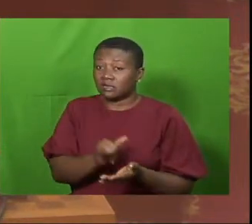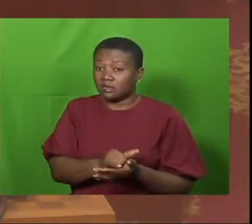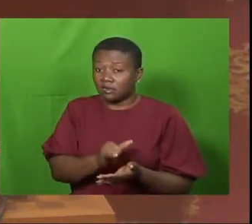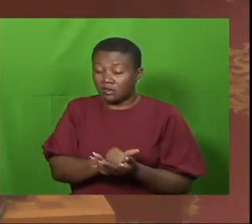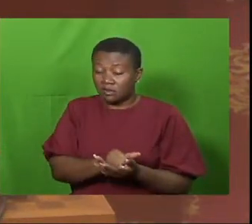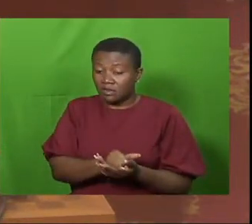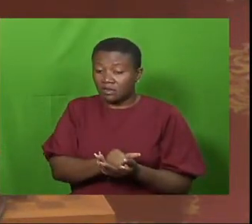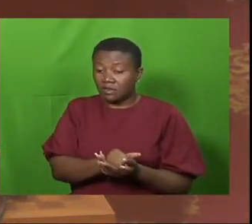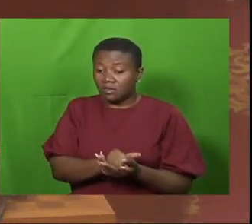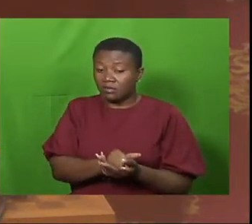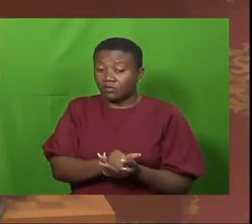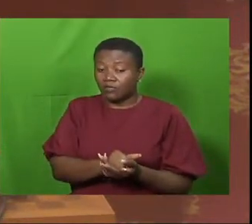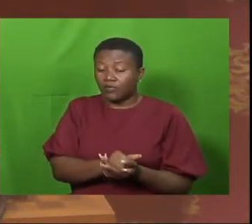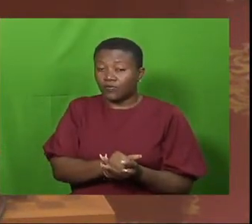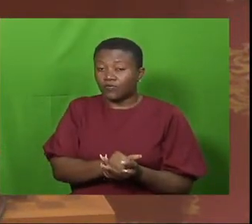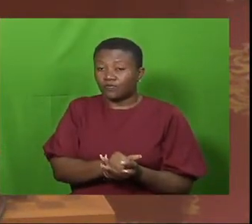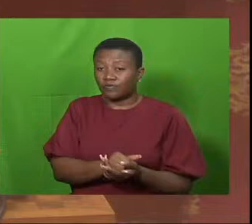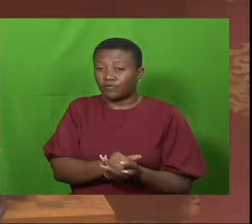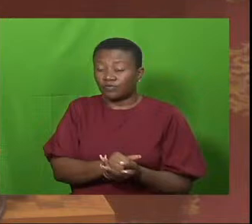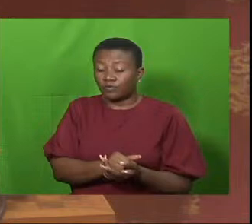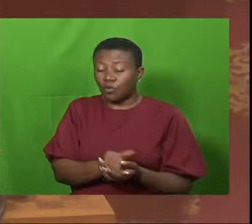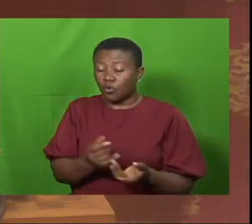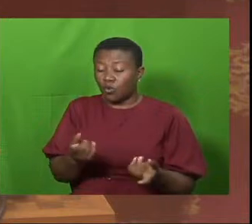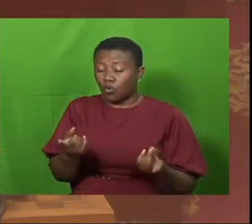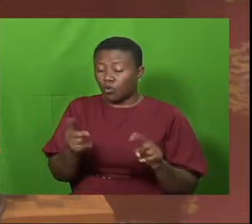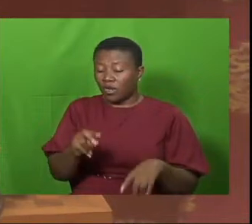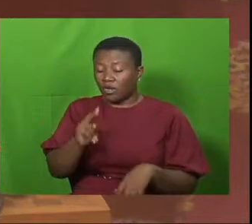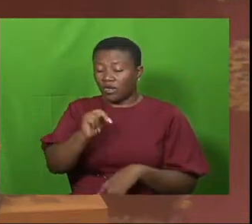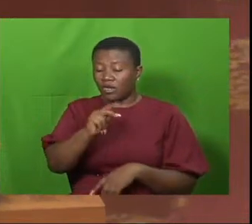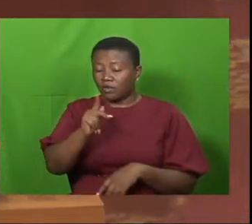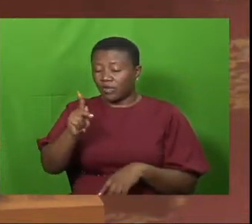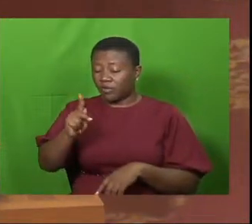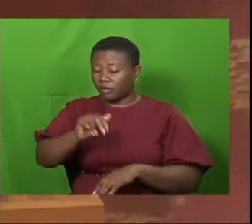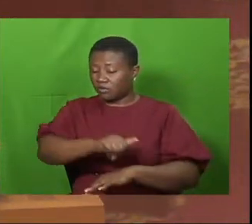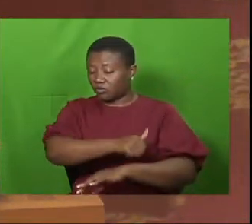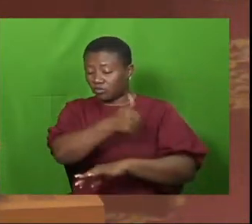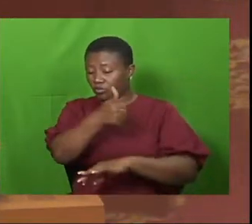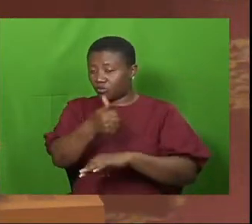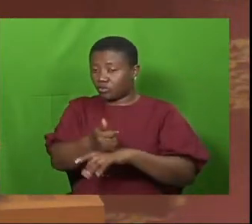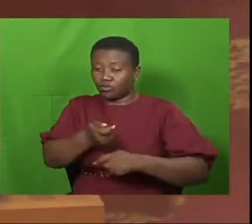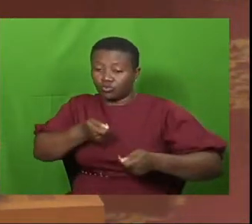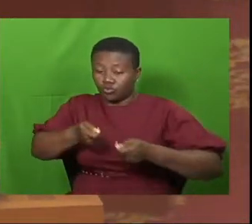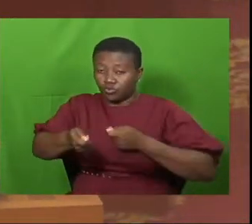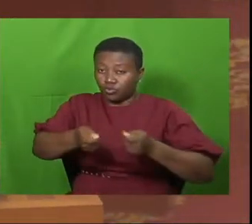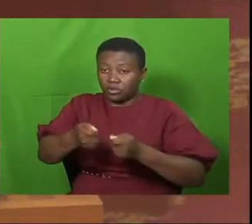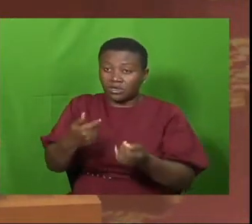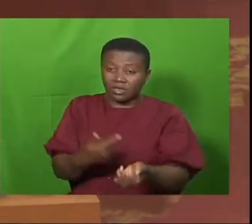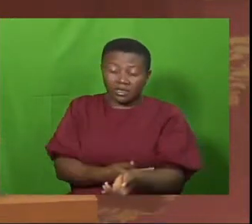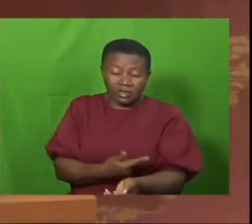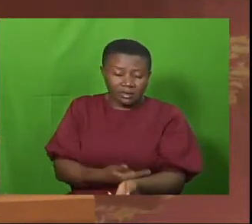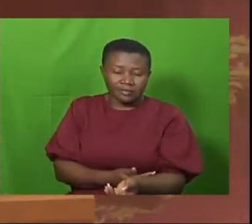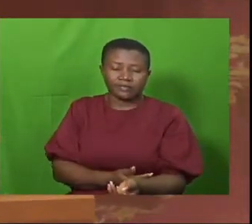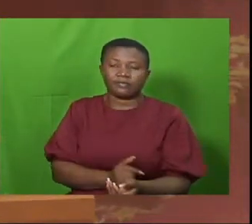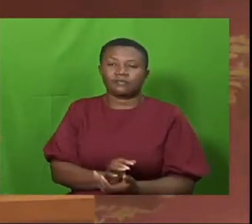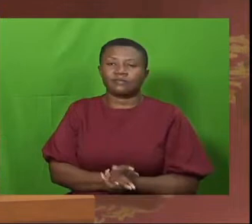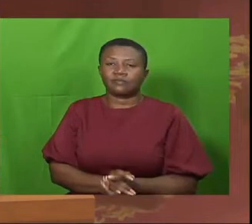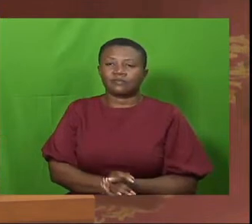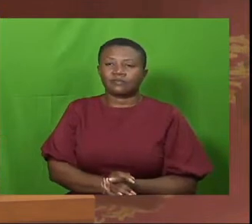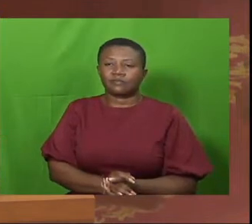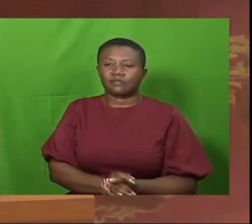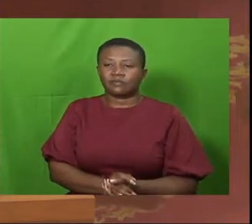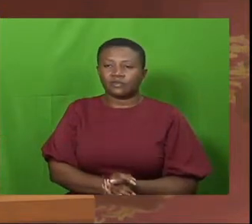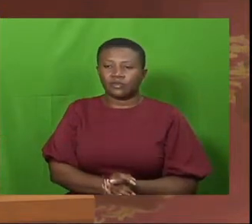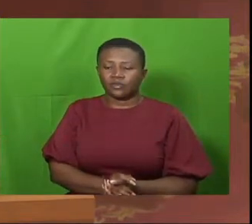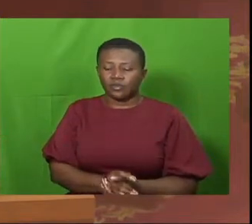into office of the MPP administration, we had a